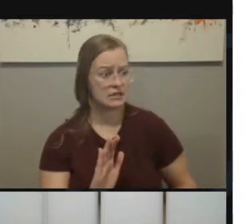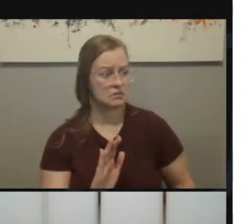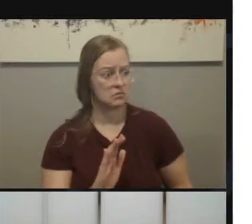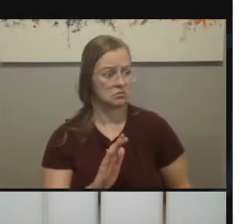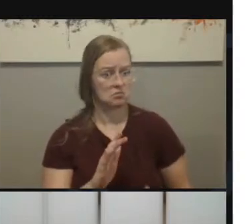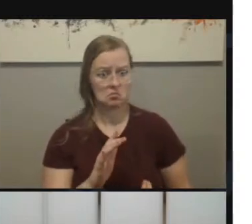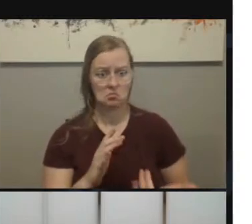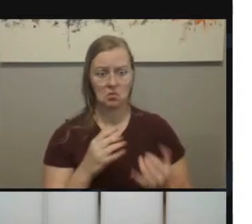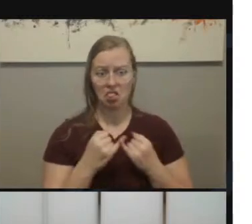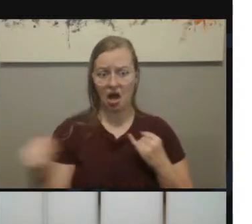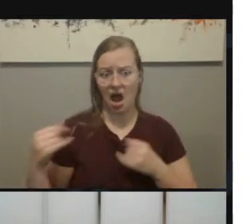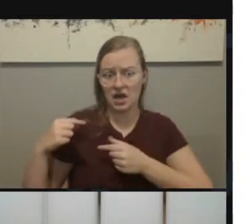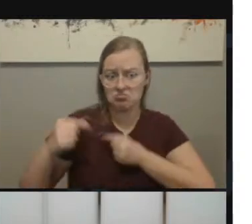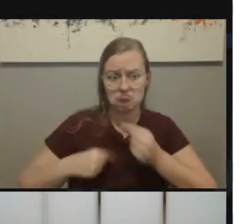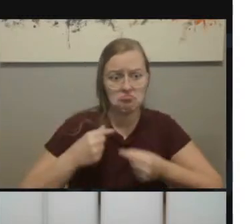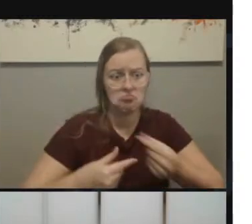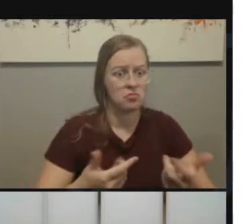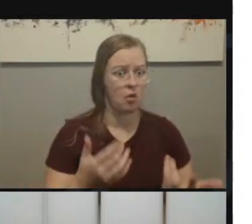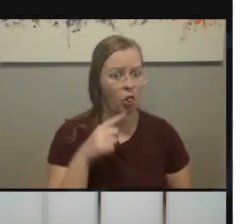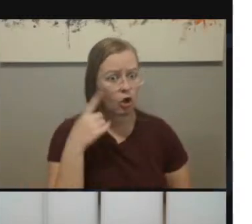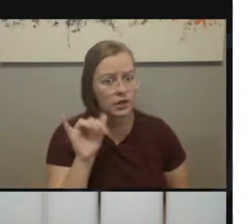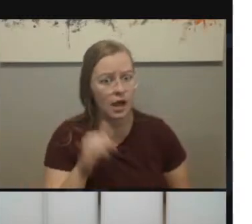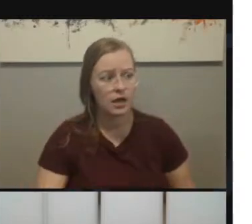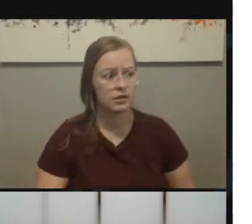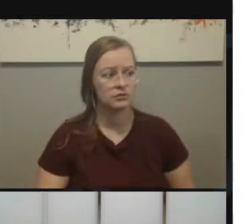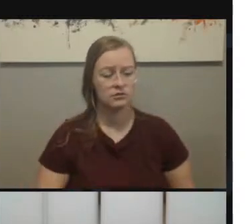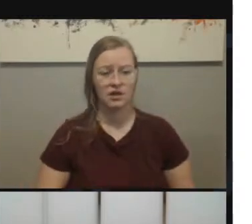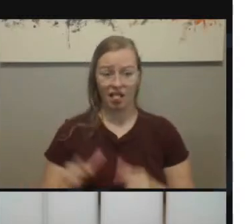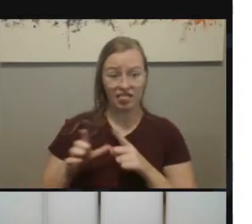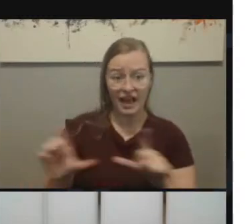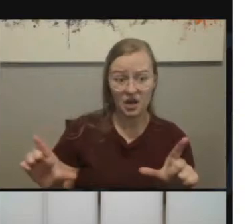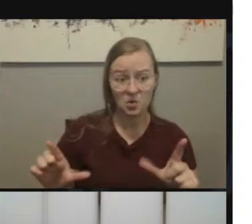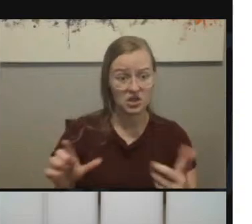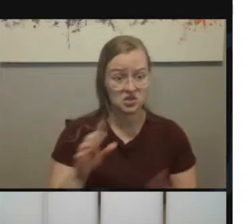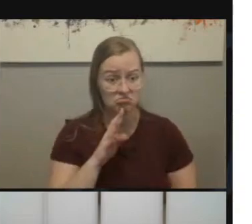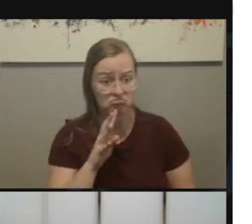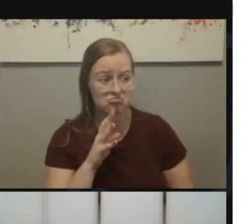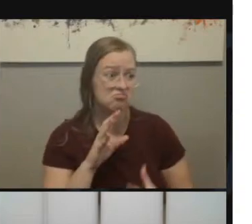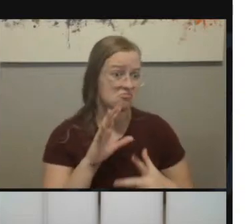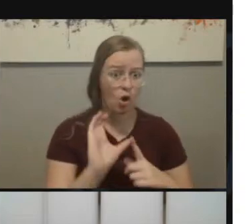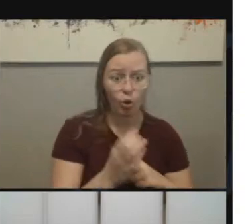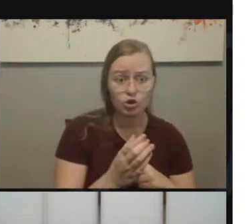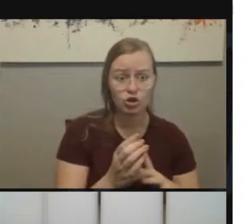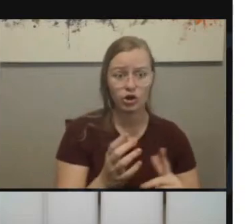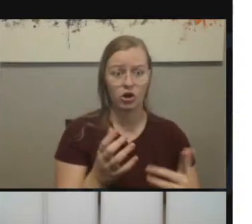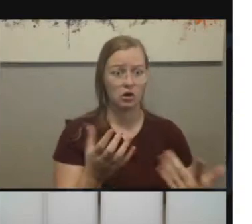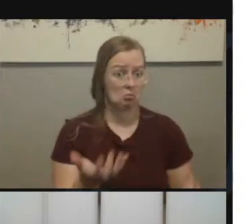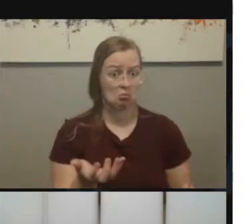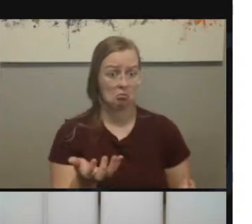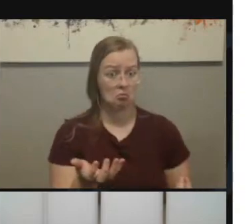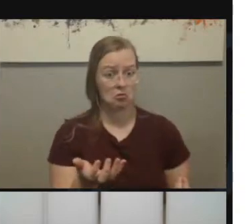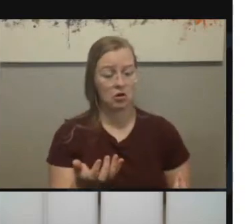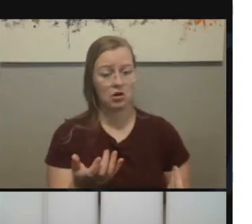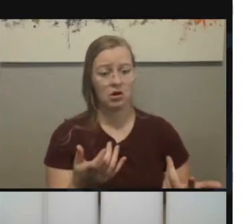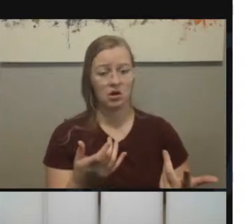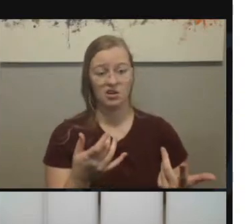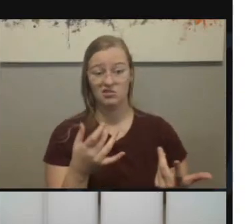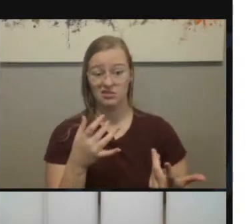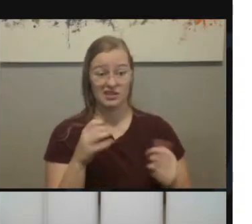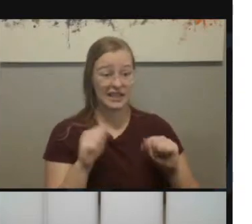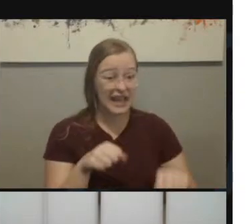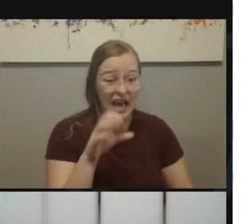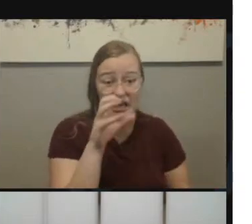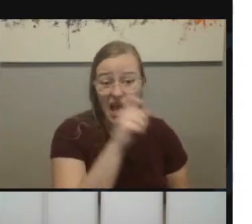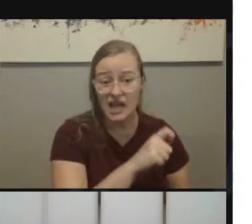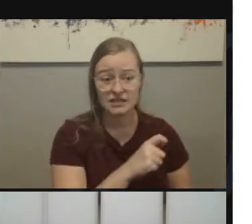of descent? What was his language? What was his culture? We can only speculate, and